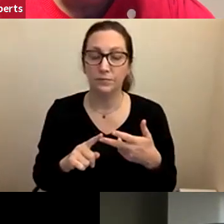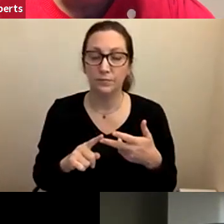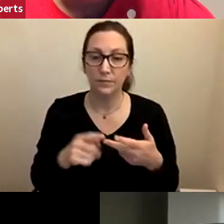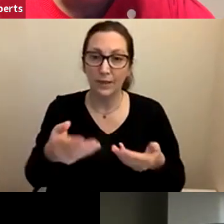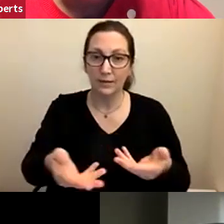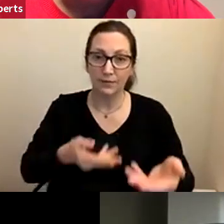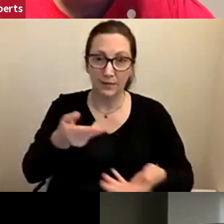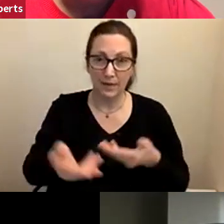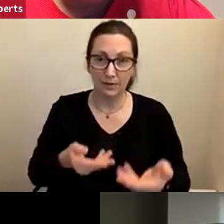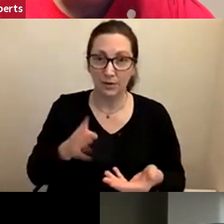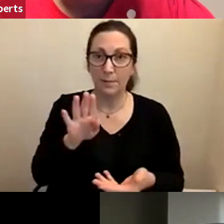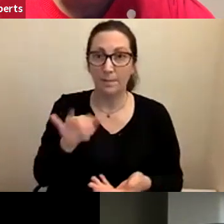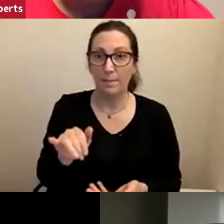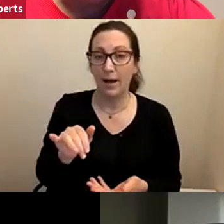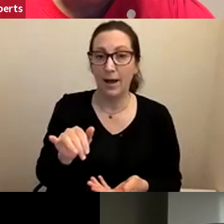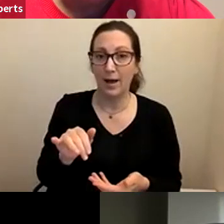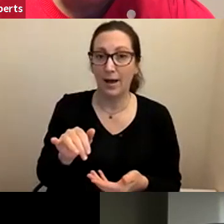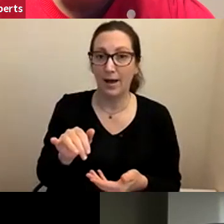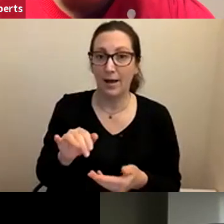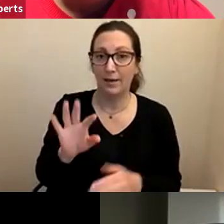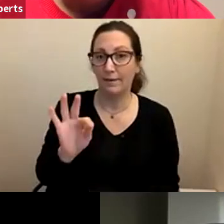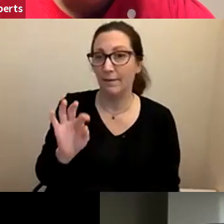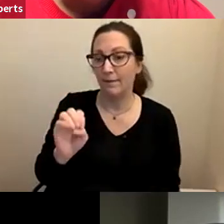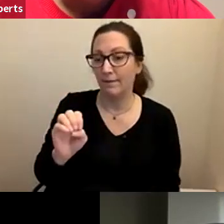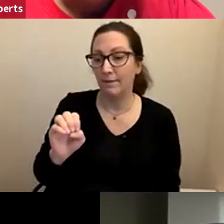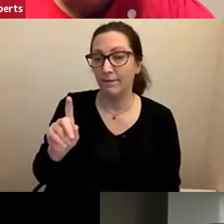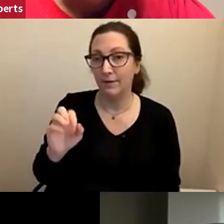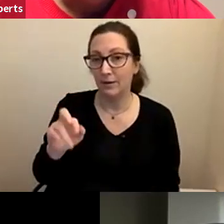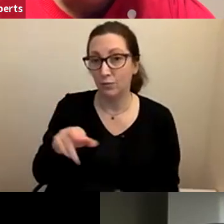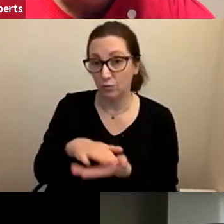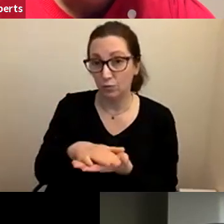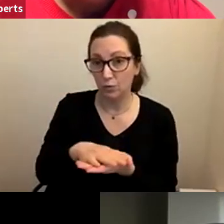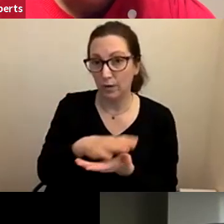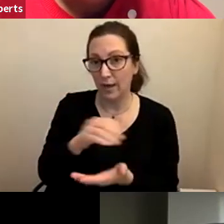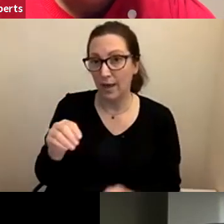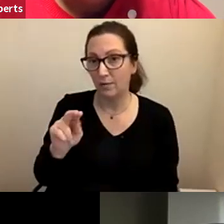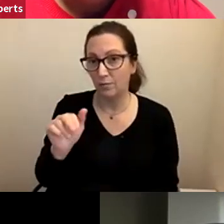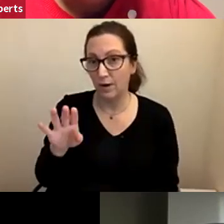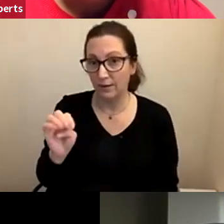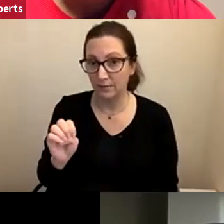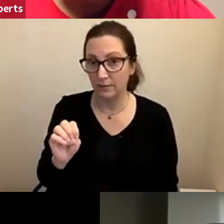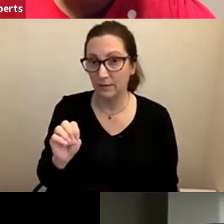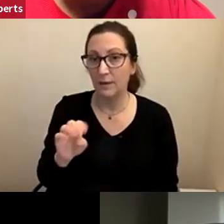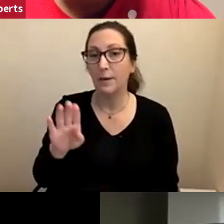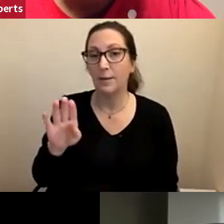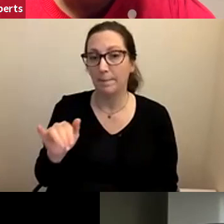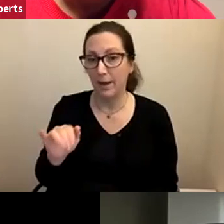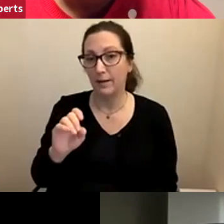Invitation by feeder school and race in terms of by exam school.